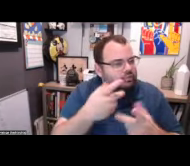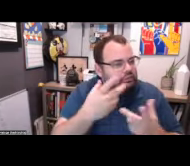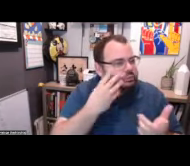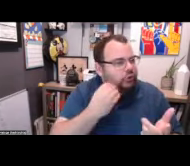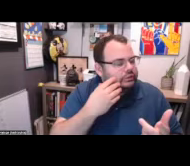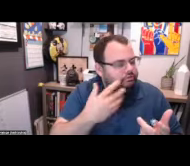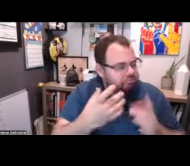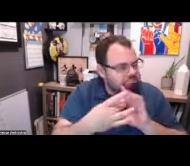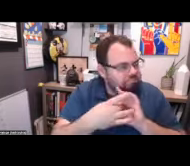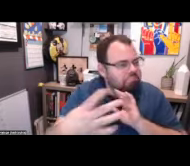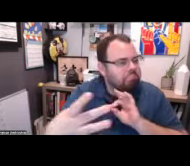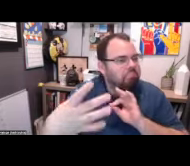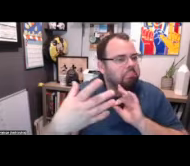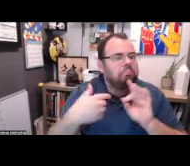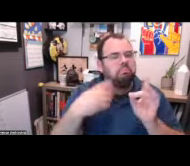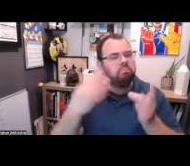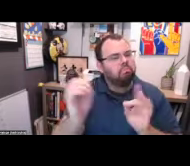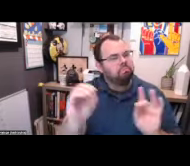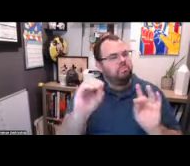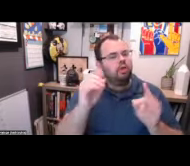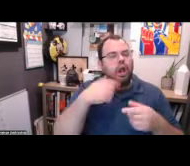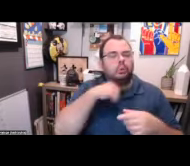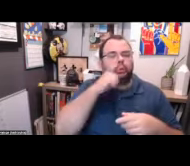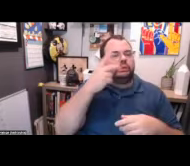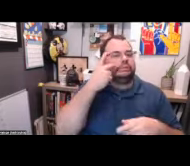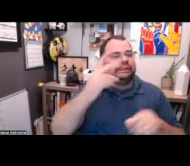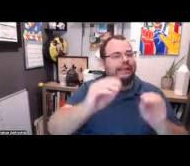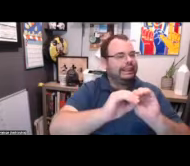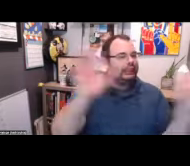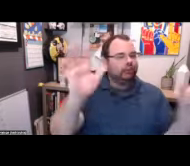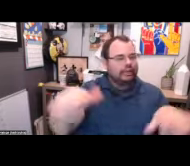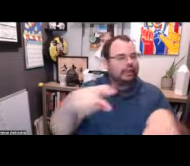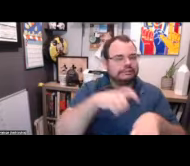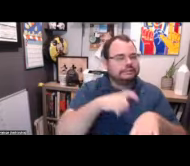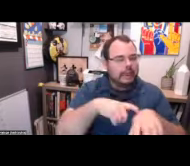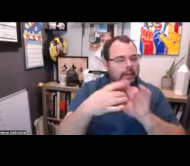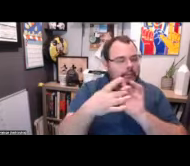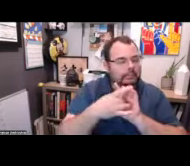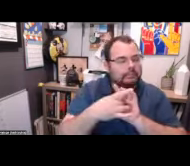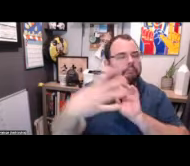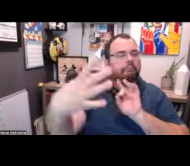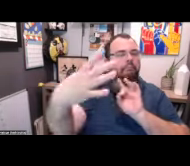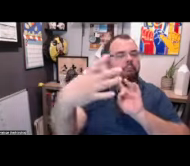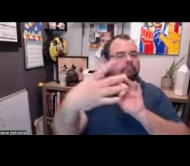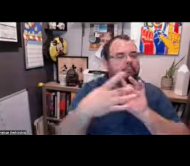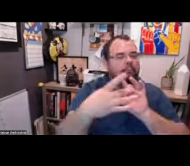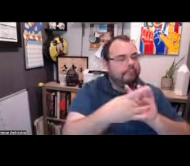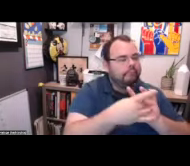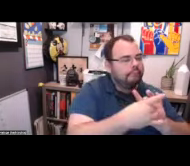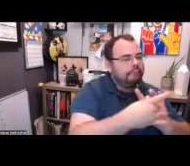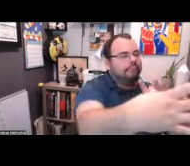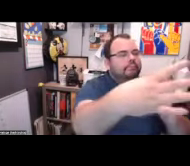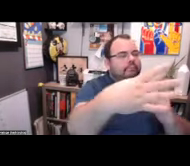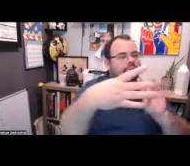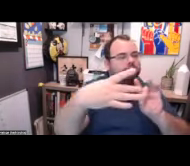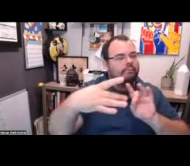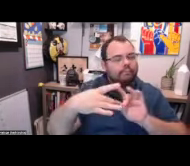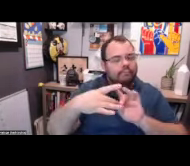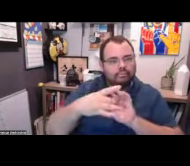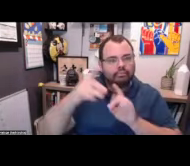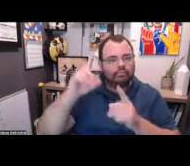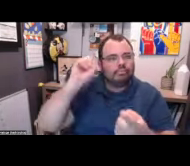uh so pro sign, and it was like a disconnect a bit. But you know I don't, it